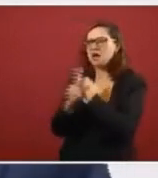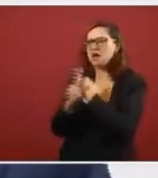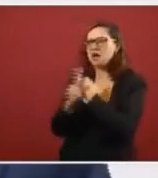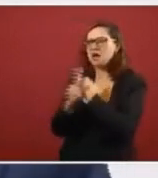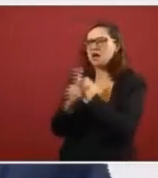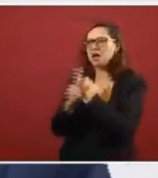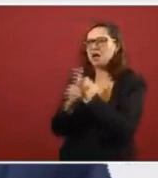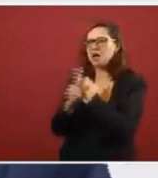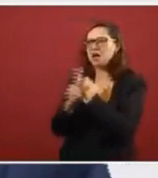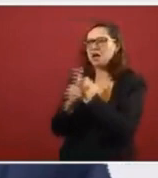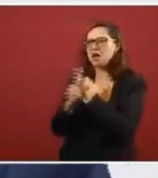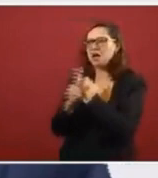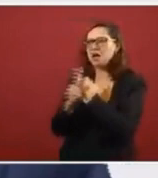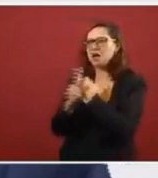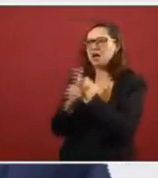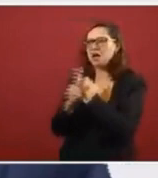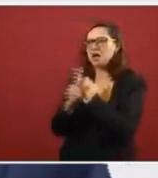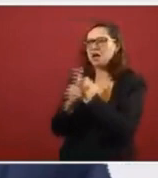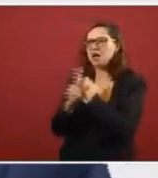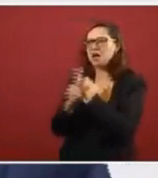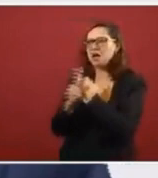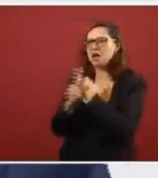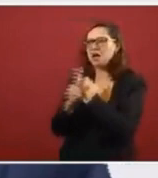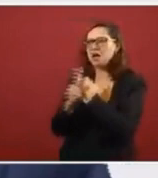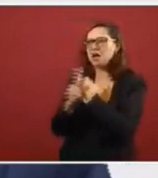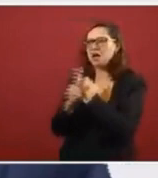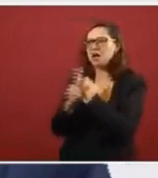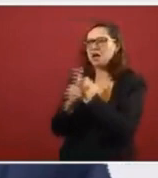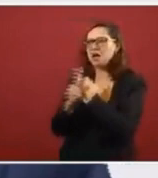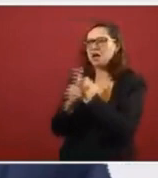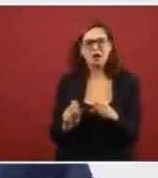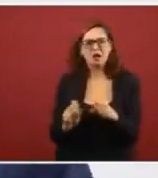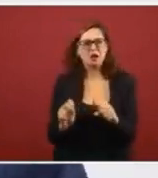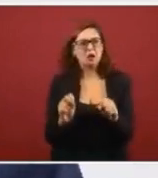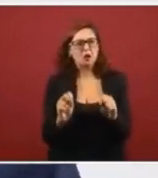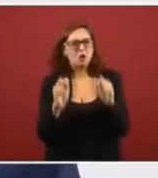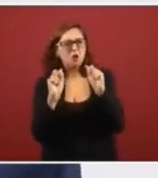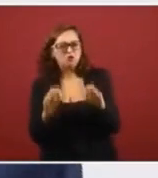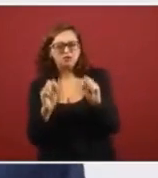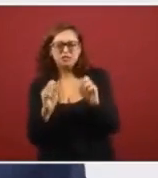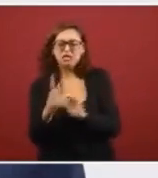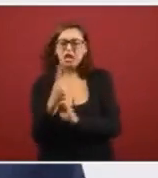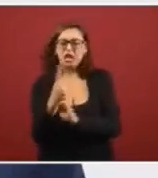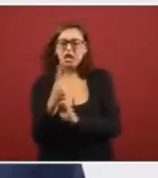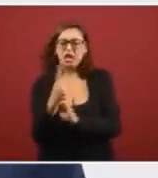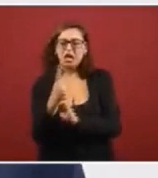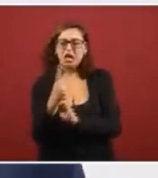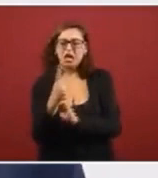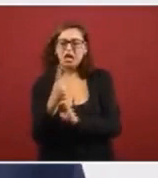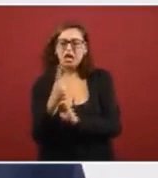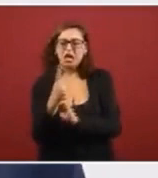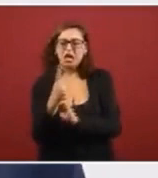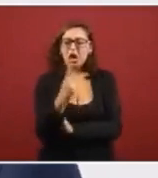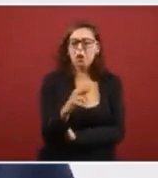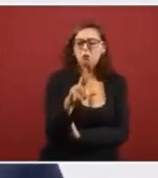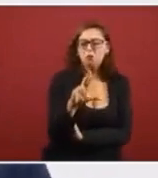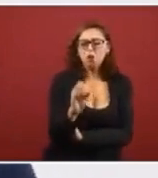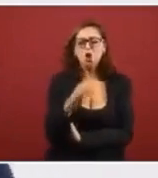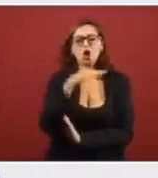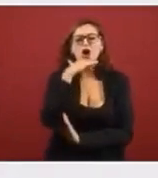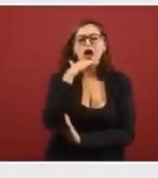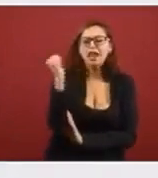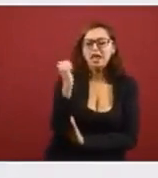do they have offices Pro Germany Pro Canada